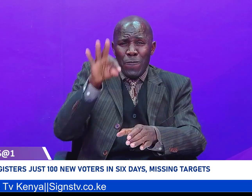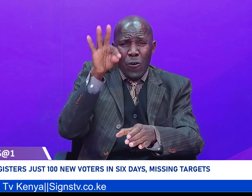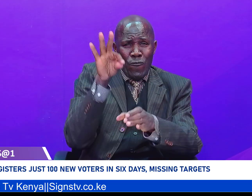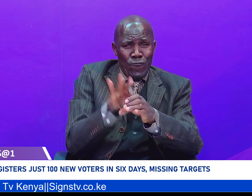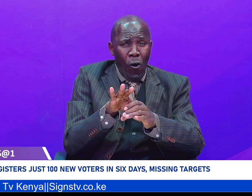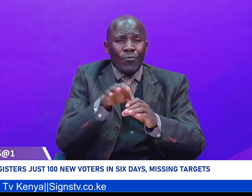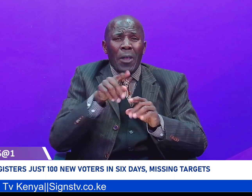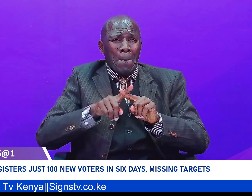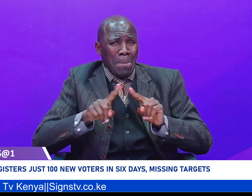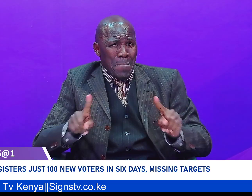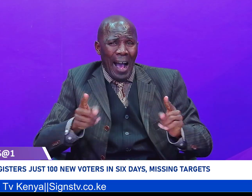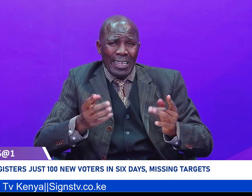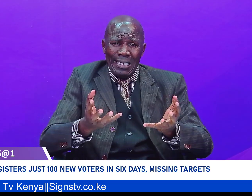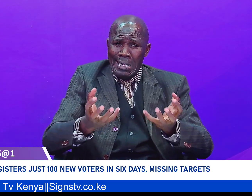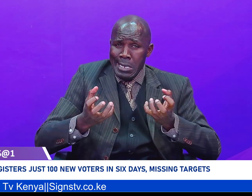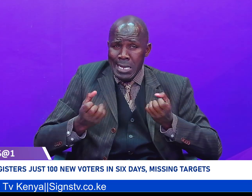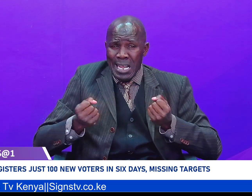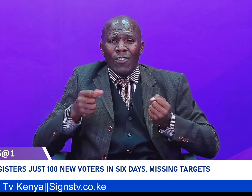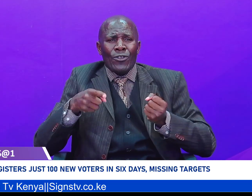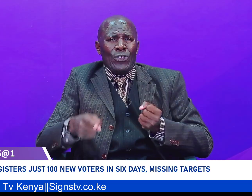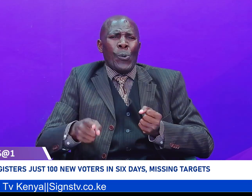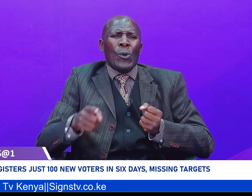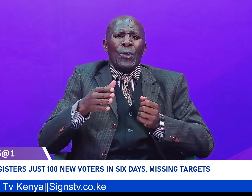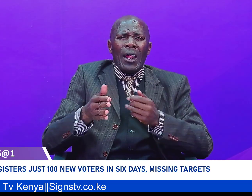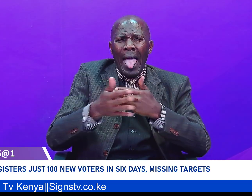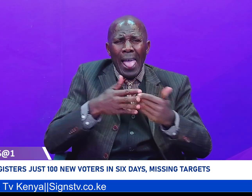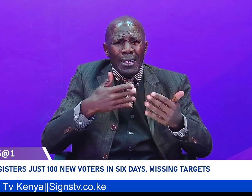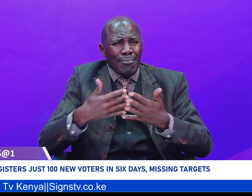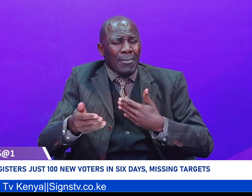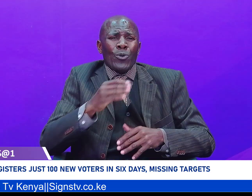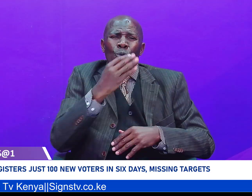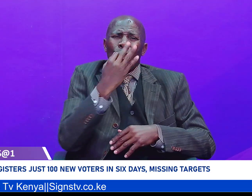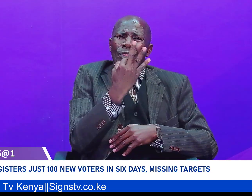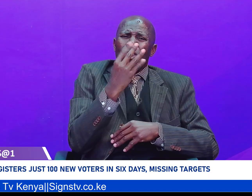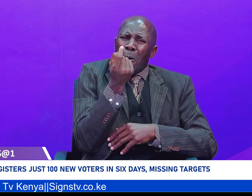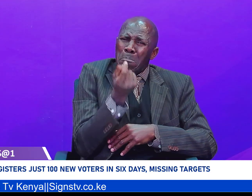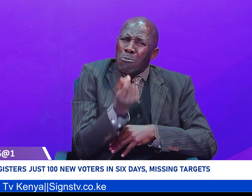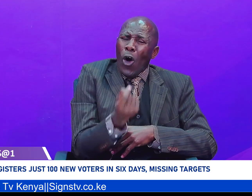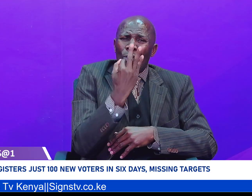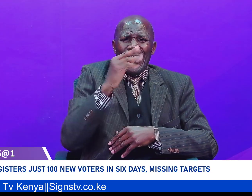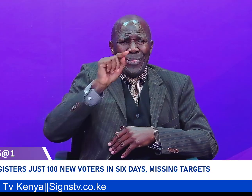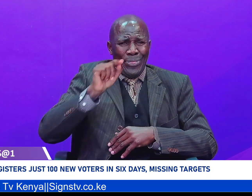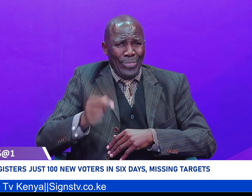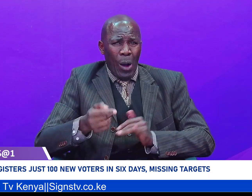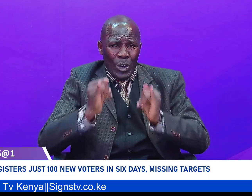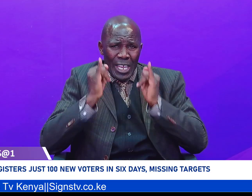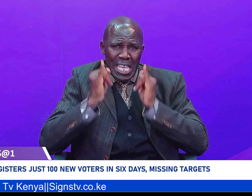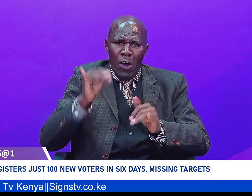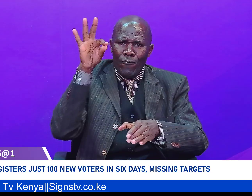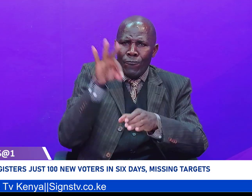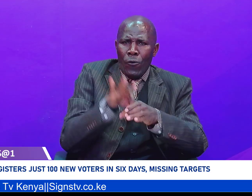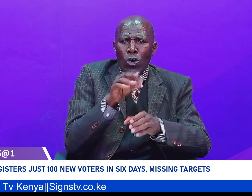register 16 new voters despite needing to enroll 31,000 new voters by